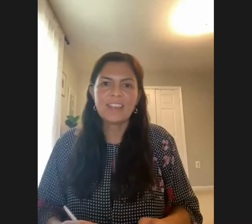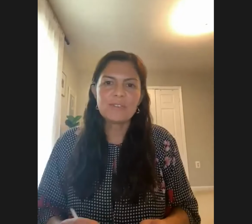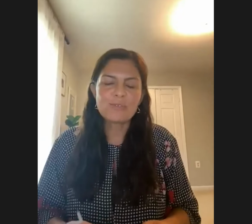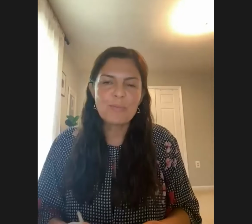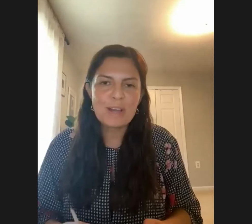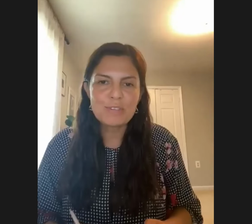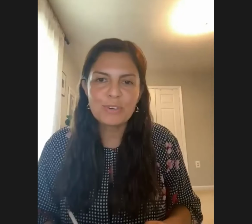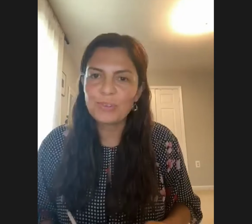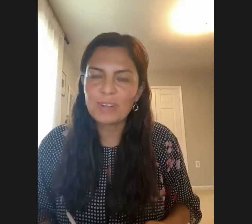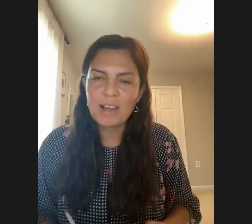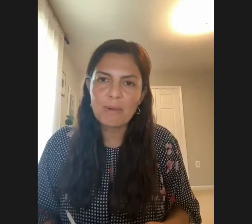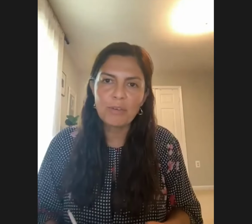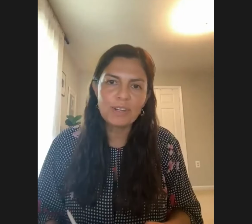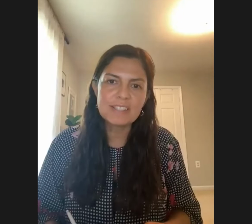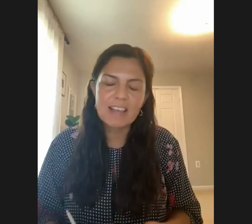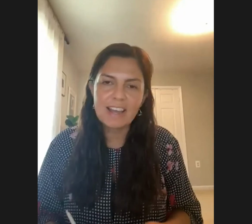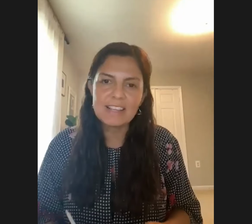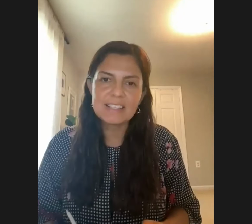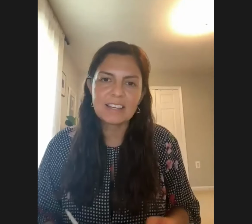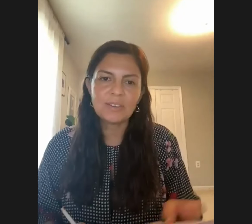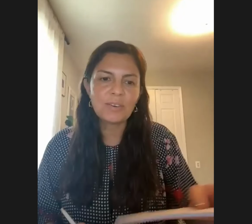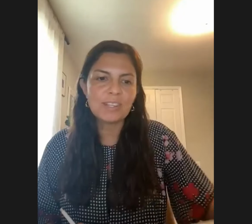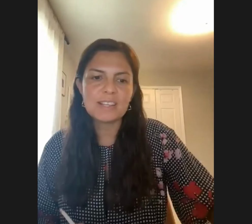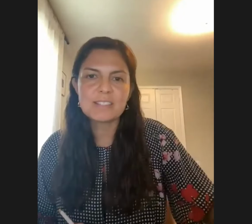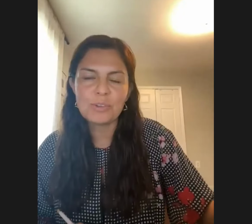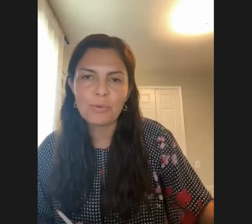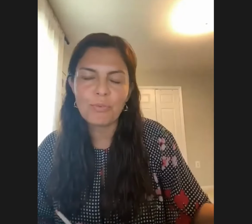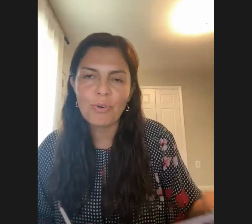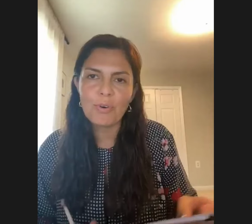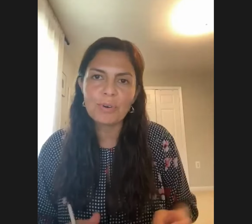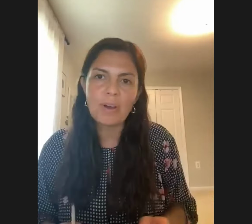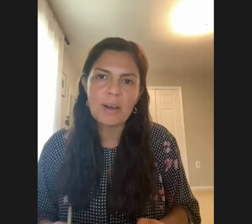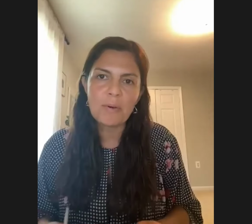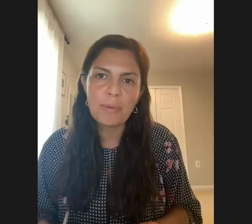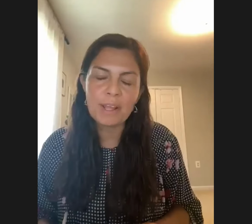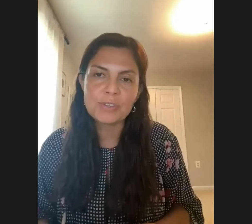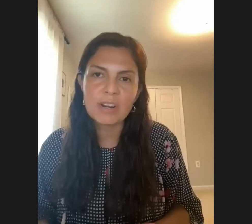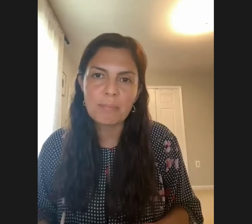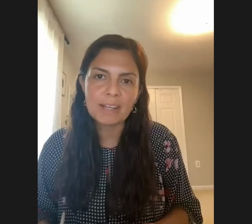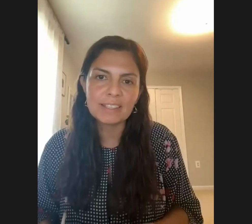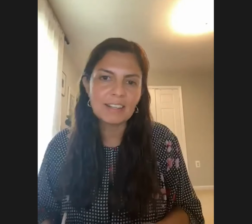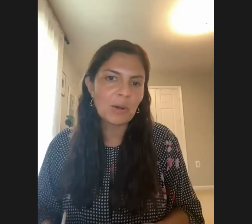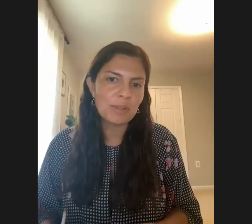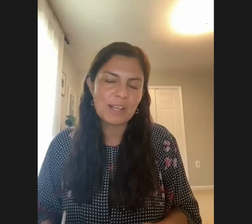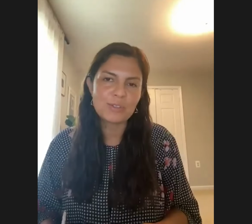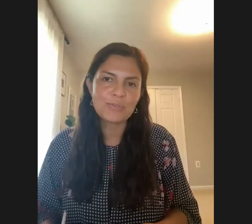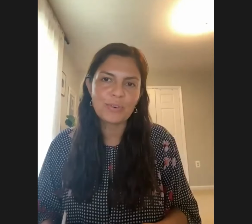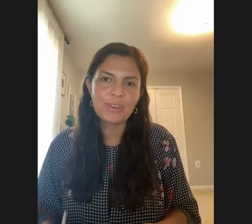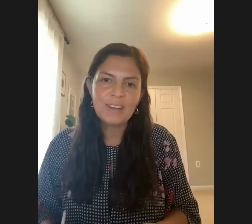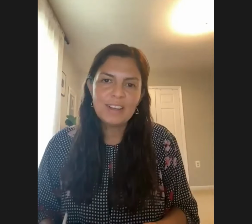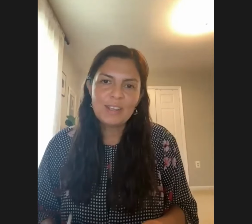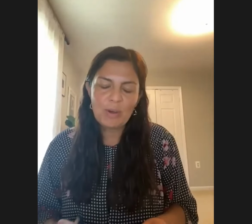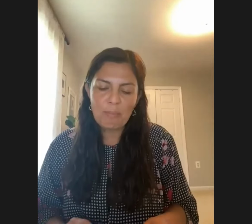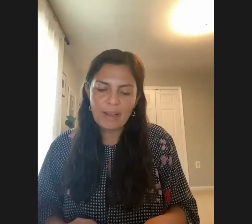Shater. Thank you so much for your valuable insights and all these, 4 operational and practical recommendations